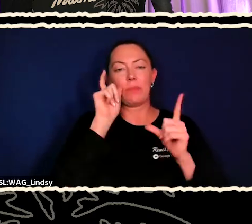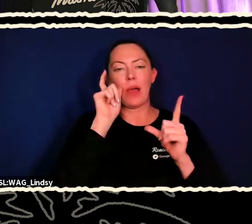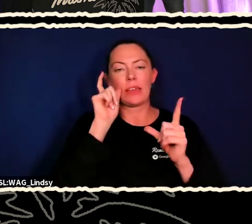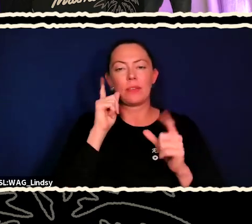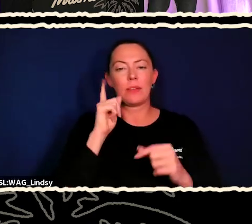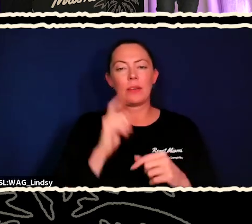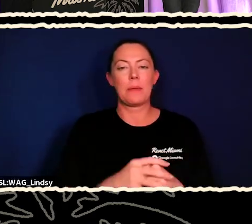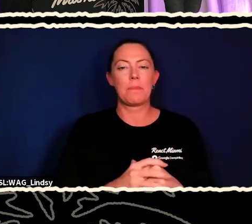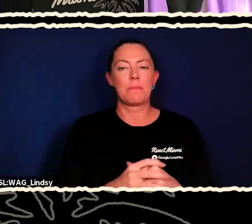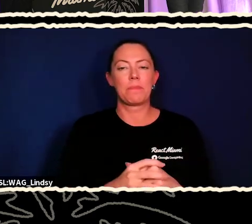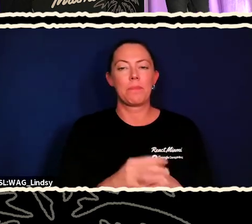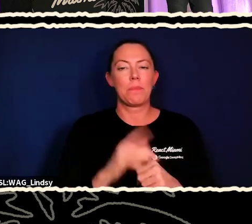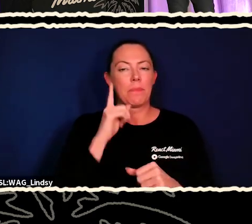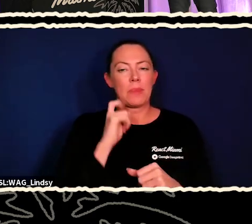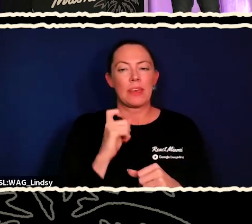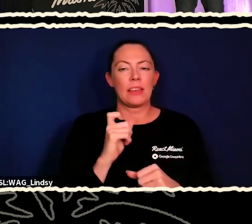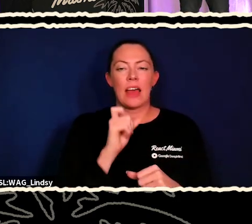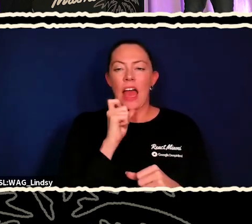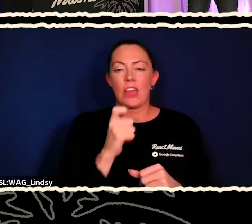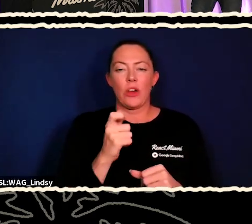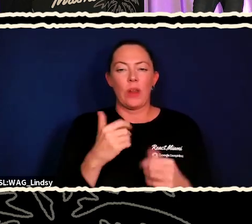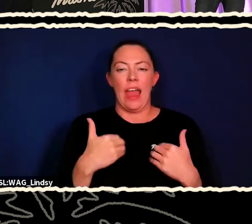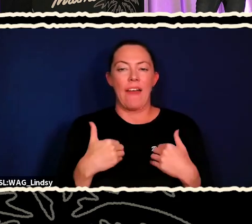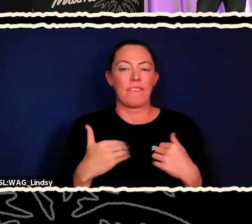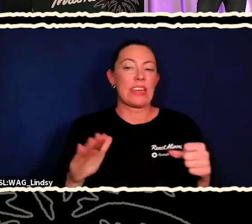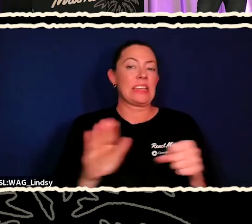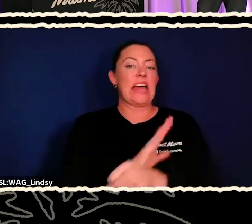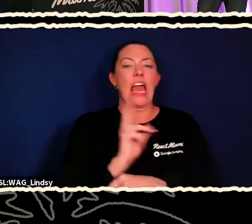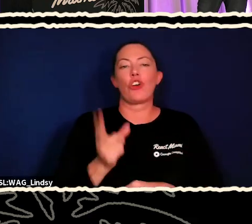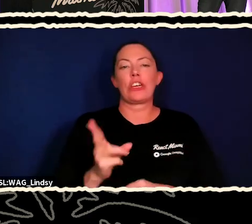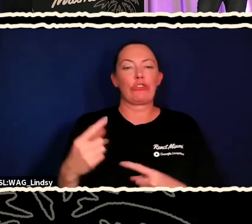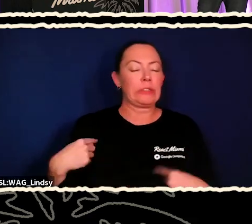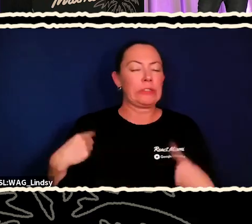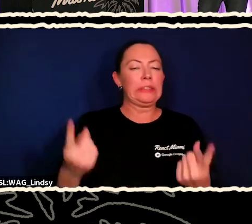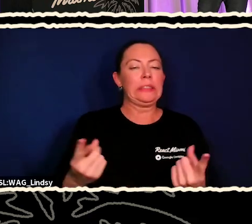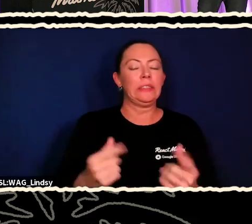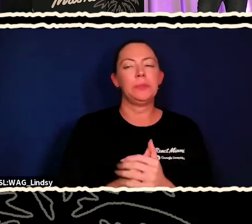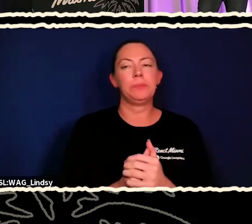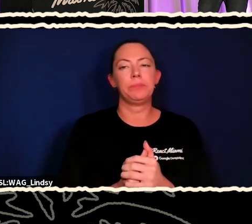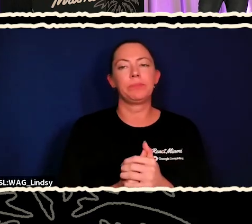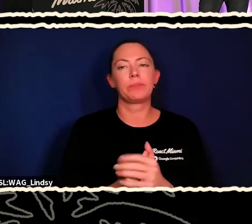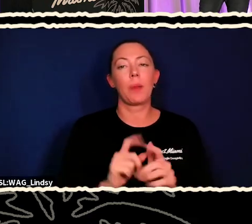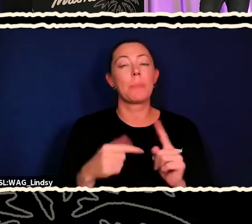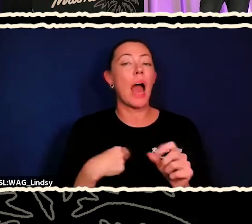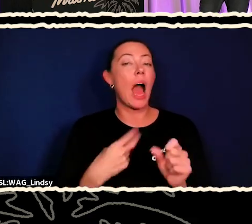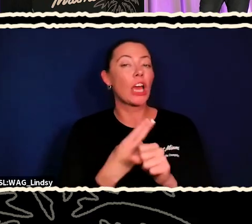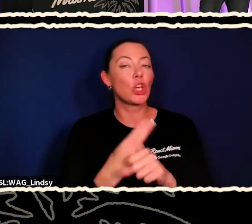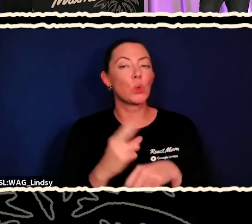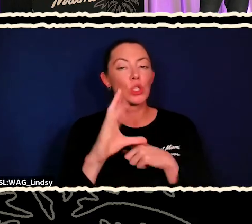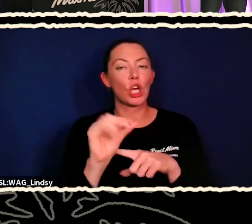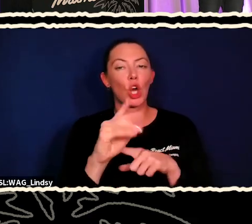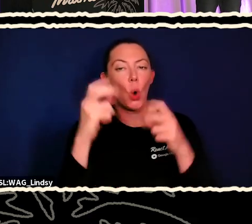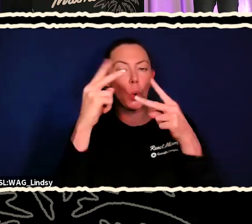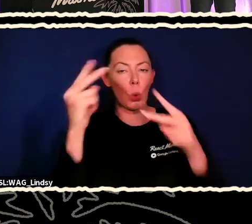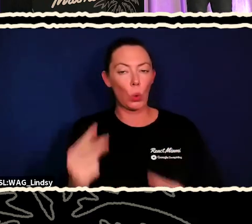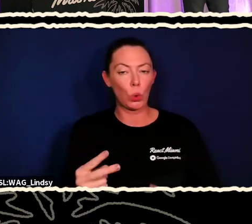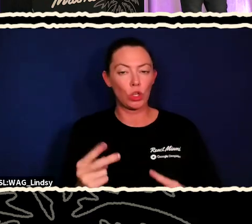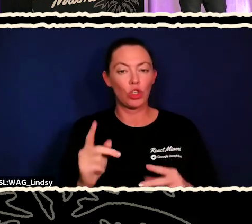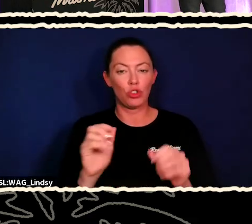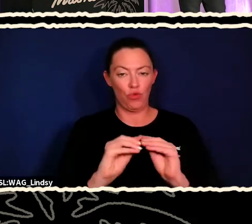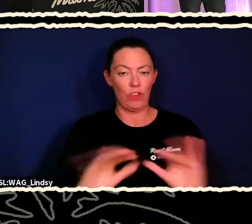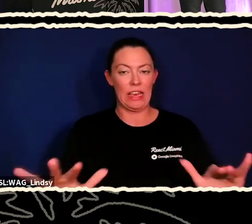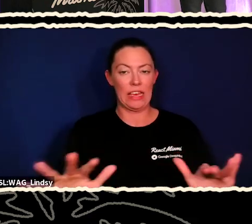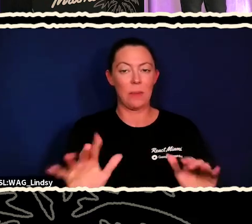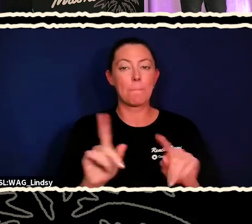Is that funny? I can't help it. There's a funny thing on that. I used like a code to release it, and it's open source, so someone could go look at the